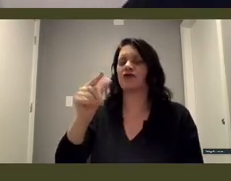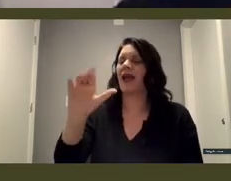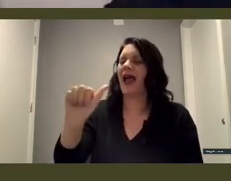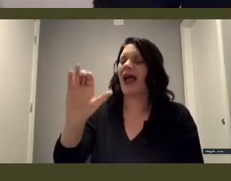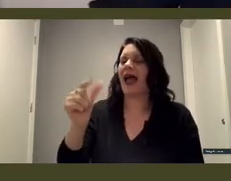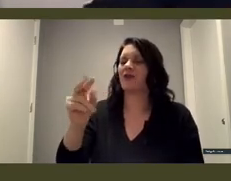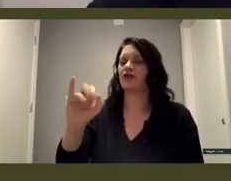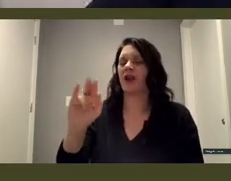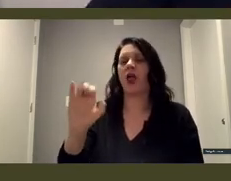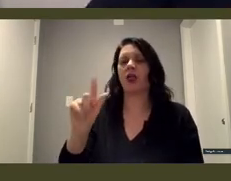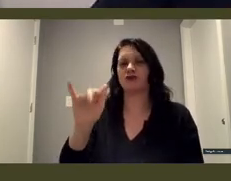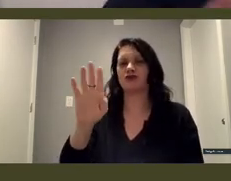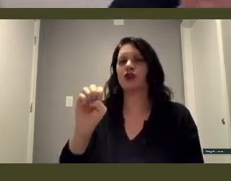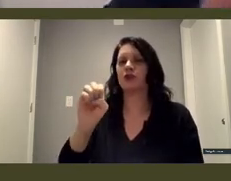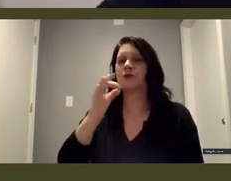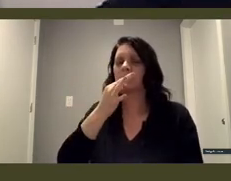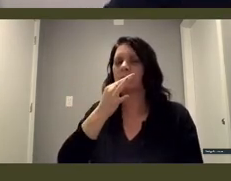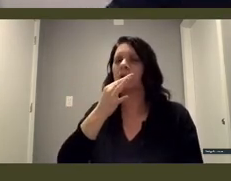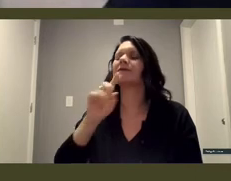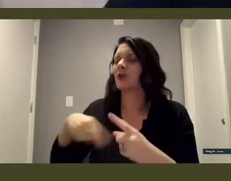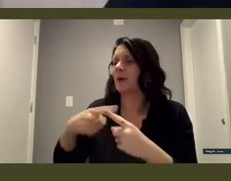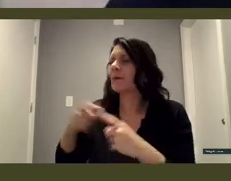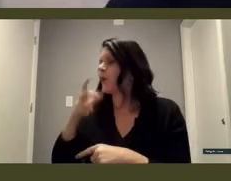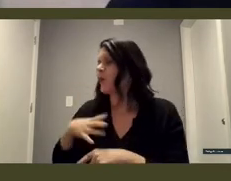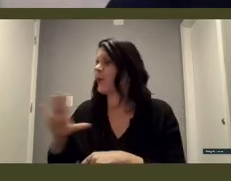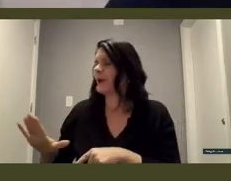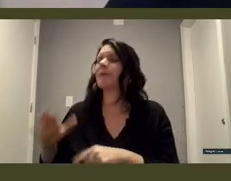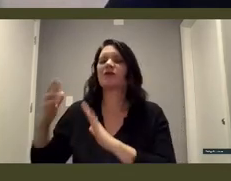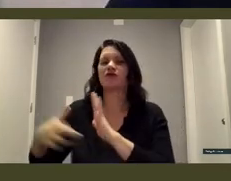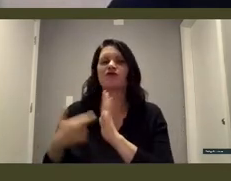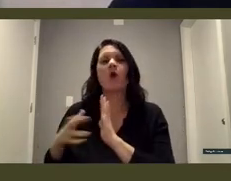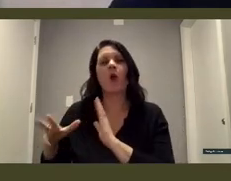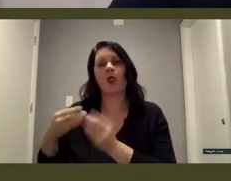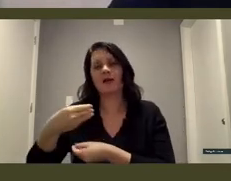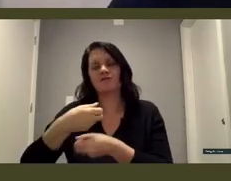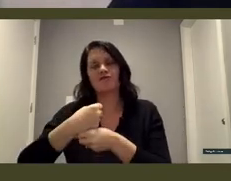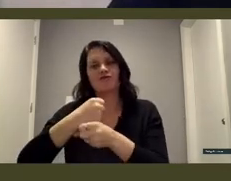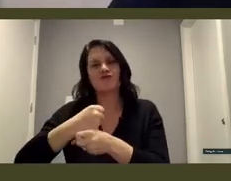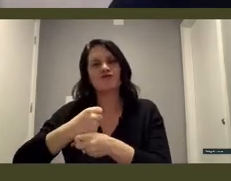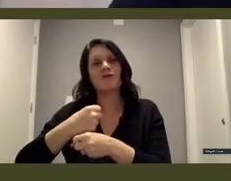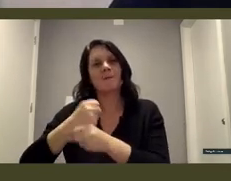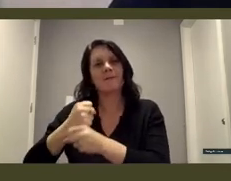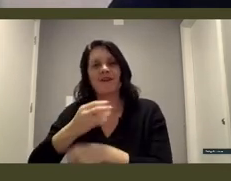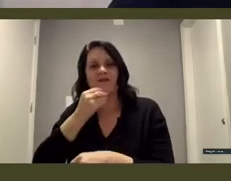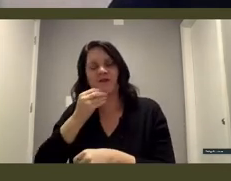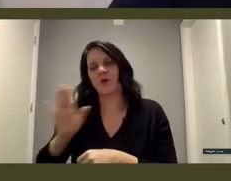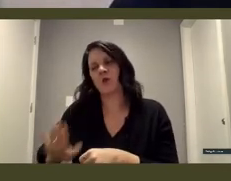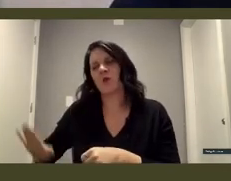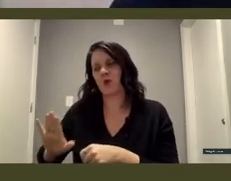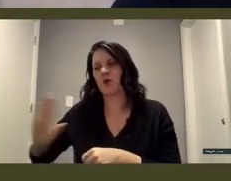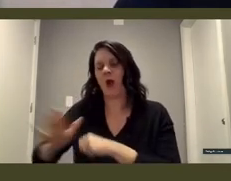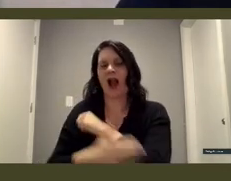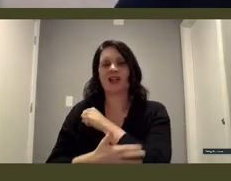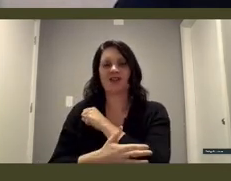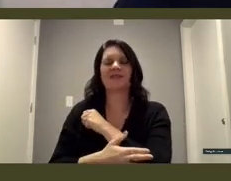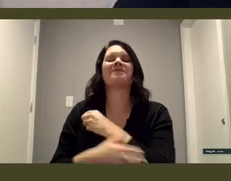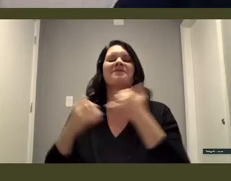of producing food in your particular region. Okay, thank you very much indeed. We are now going to move on to